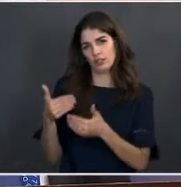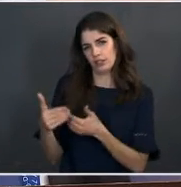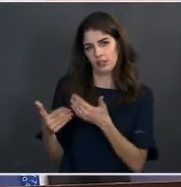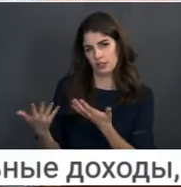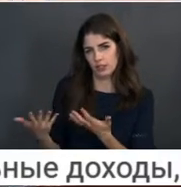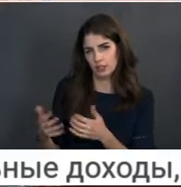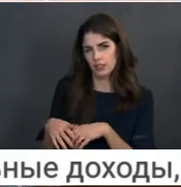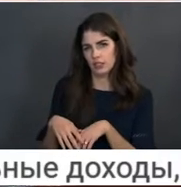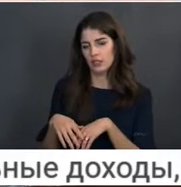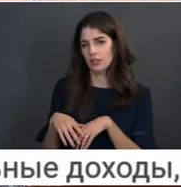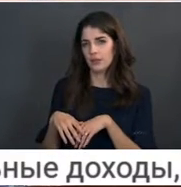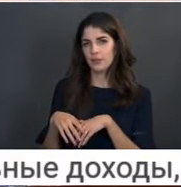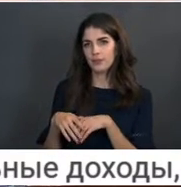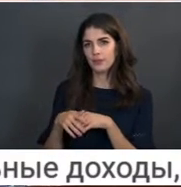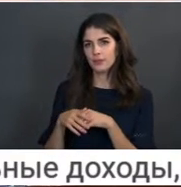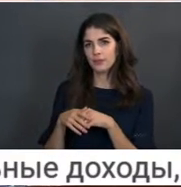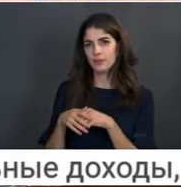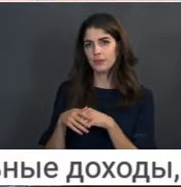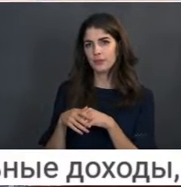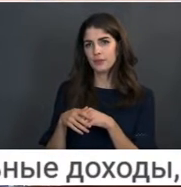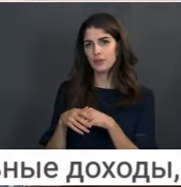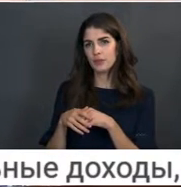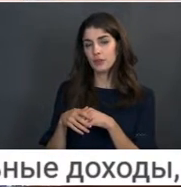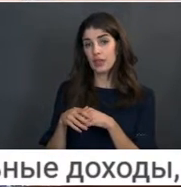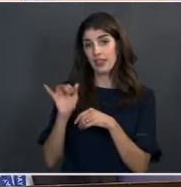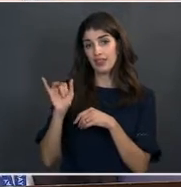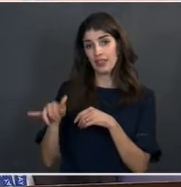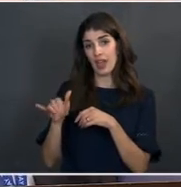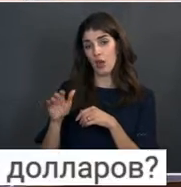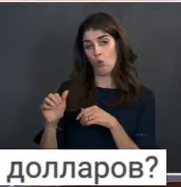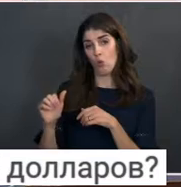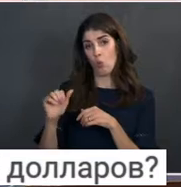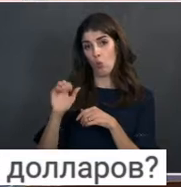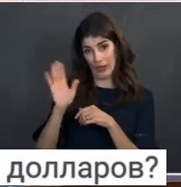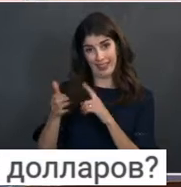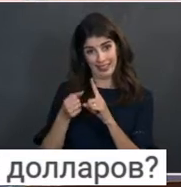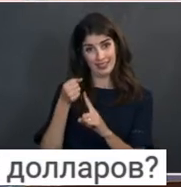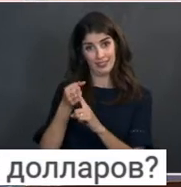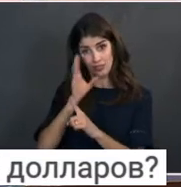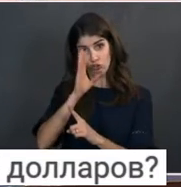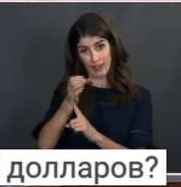revenue, does not directly impact federal revenue, like the